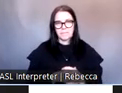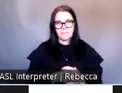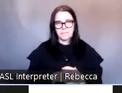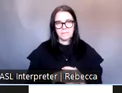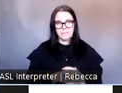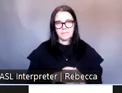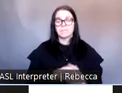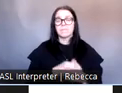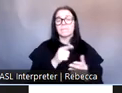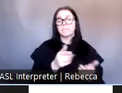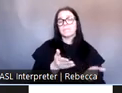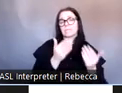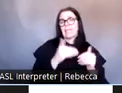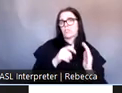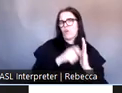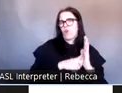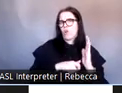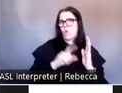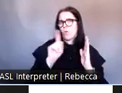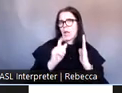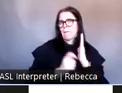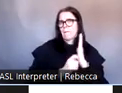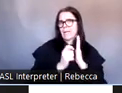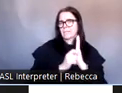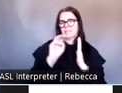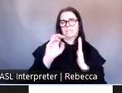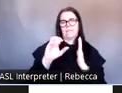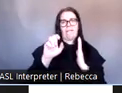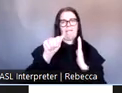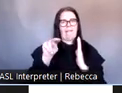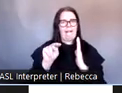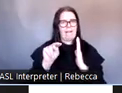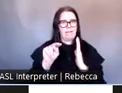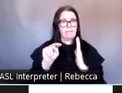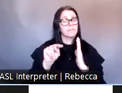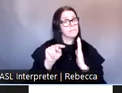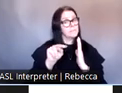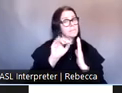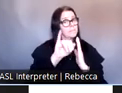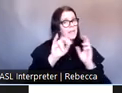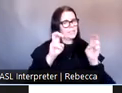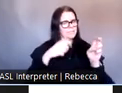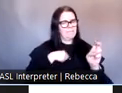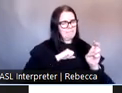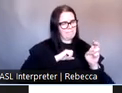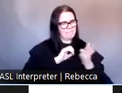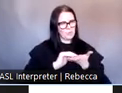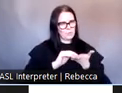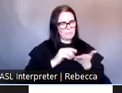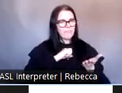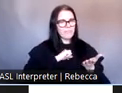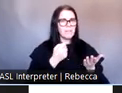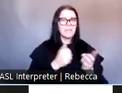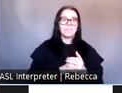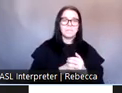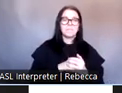This next article is from Maclean's, and it's a bit of a, as it says in the title, pardon me, a mini guide to